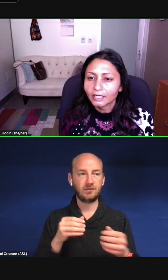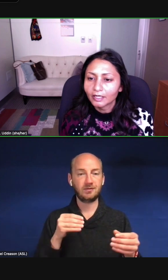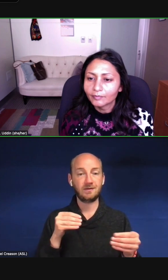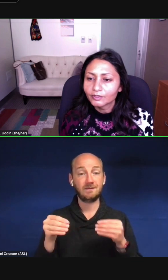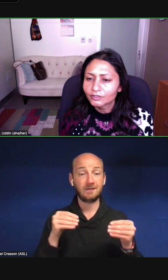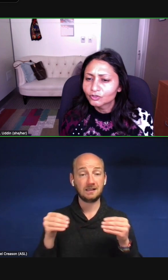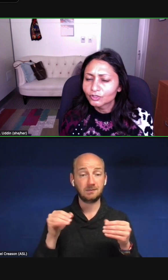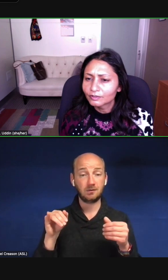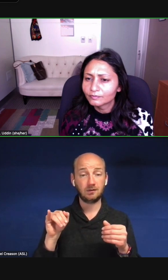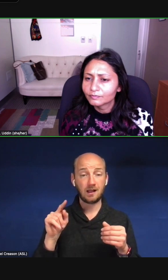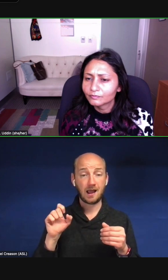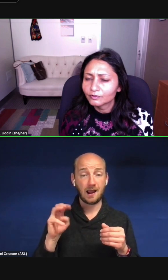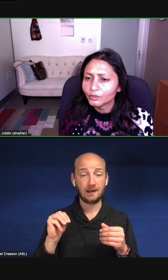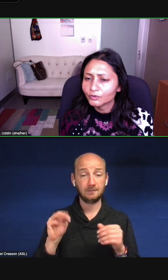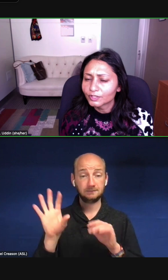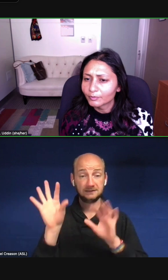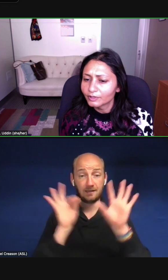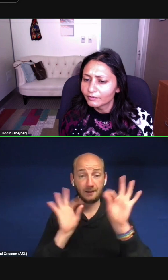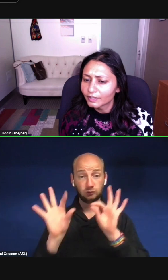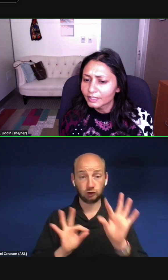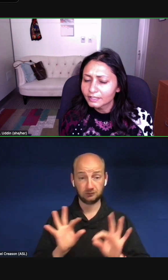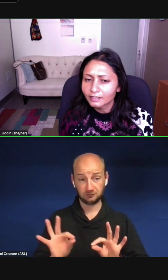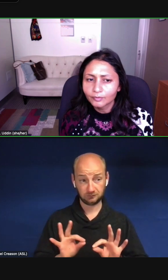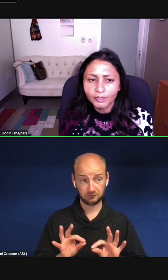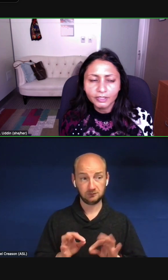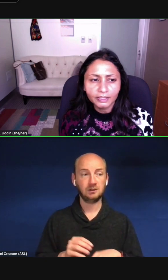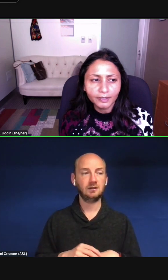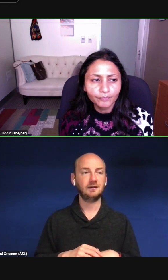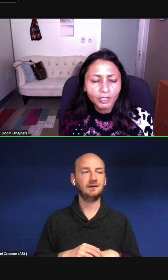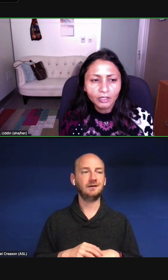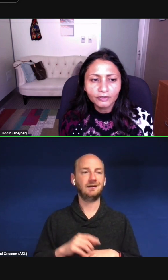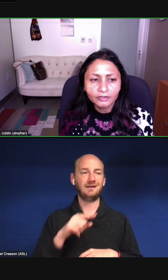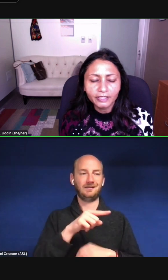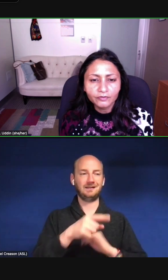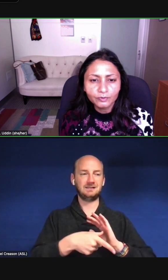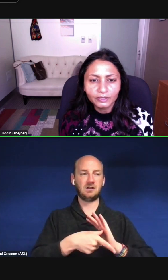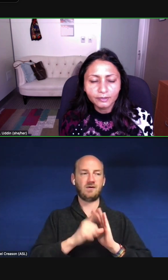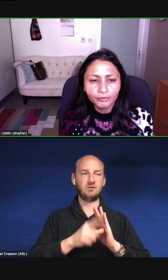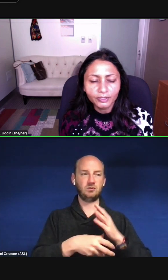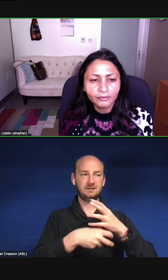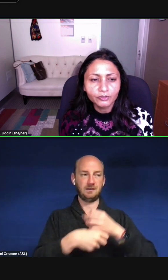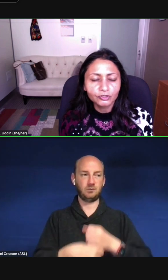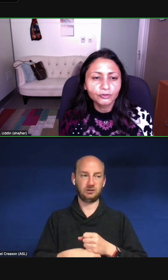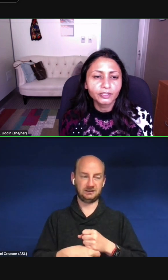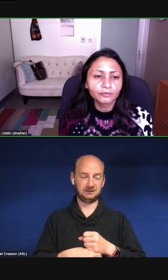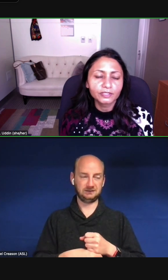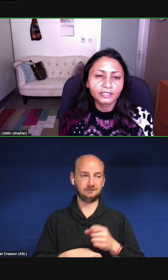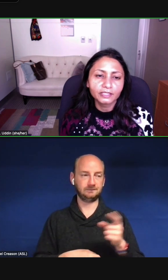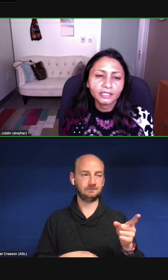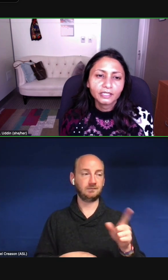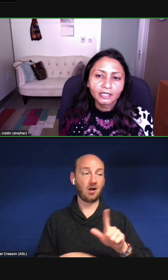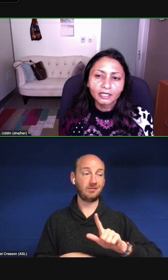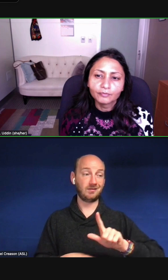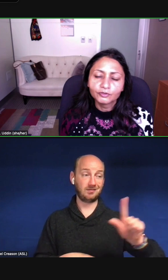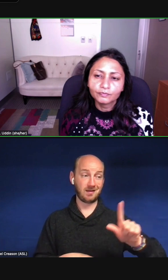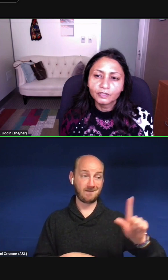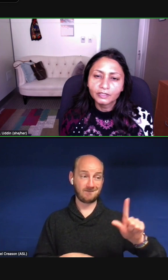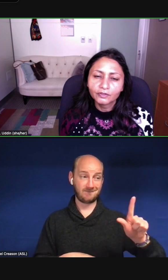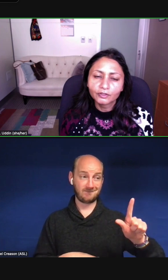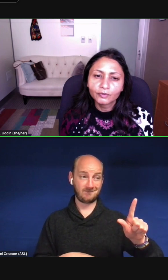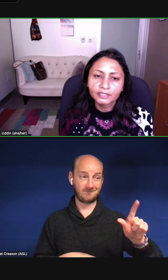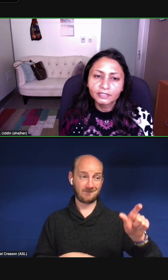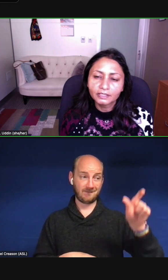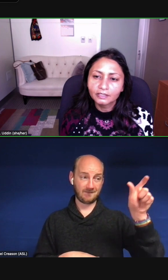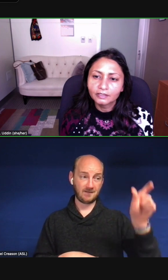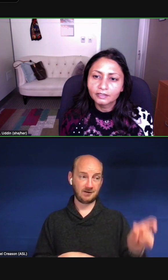se. This is just a review summary of that study, but on the left, what the point I was showing was that